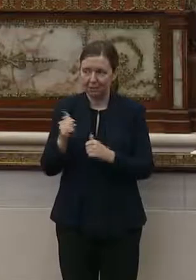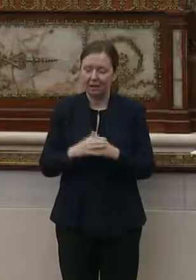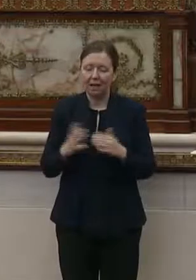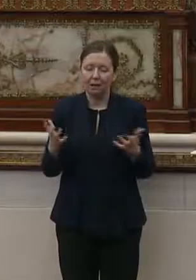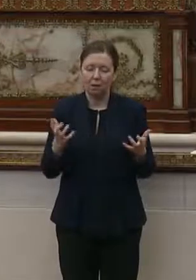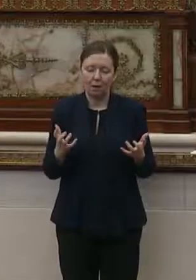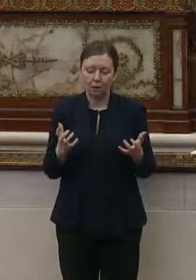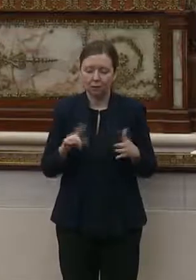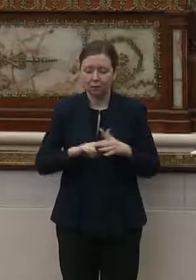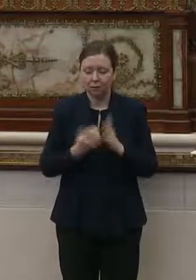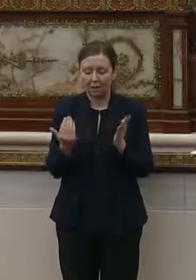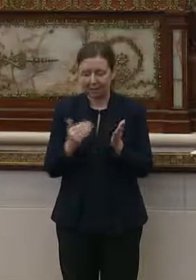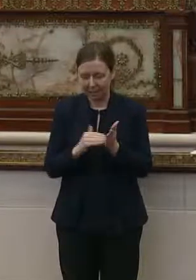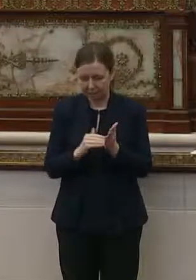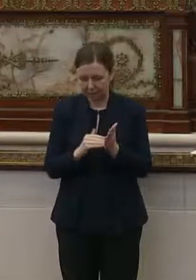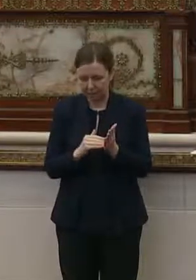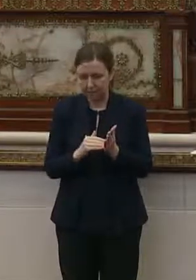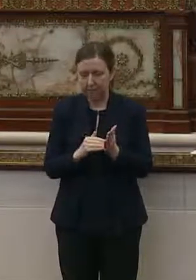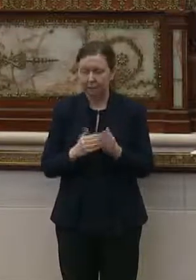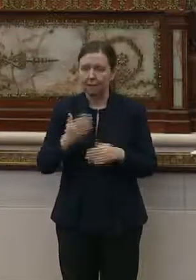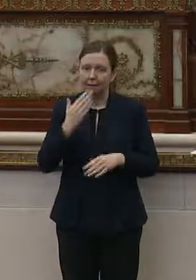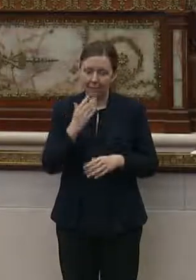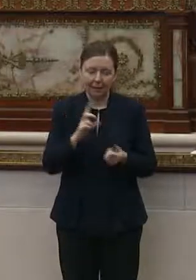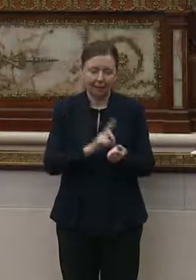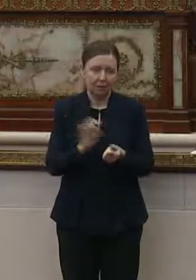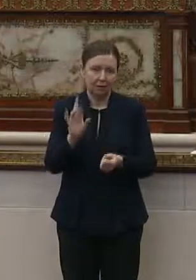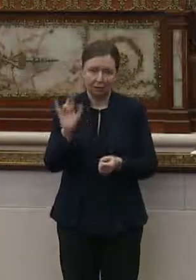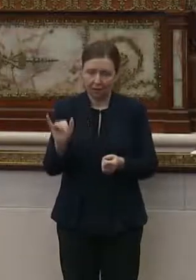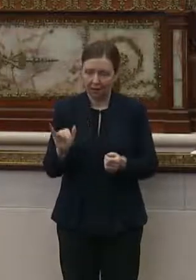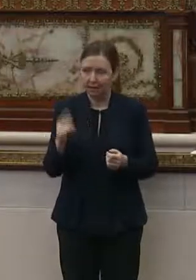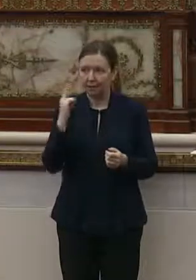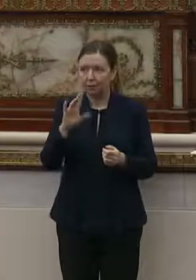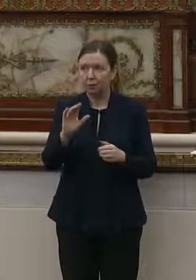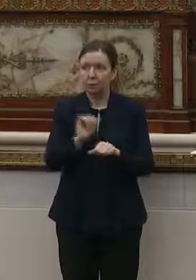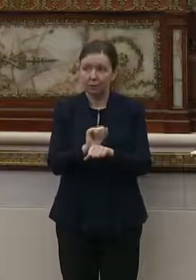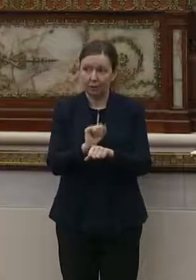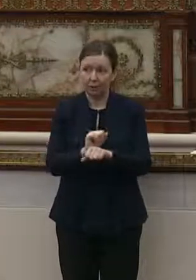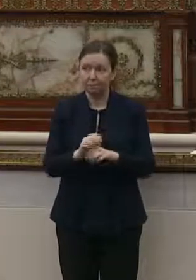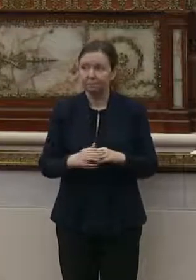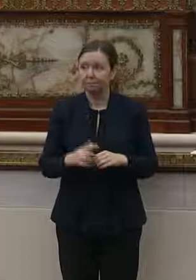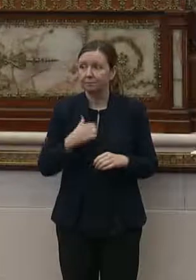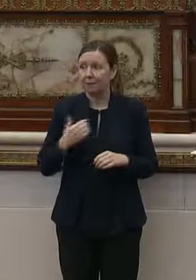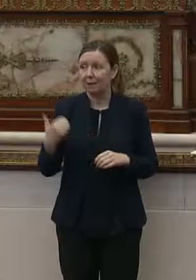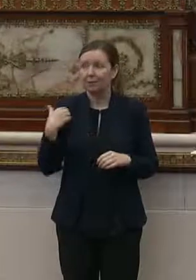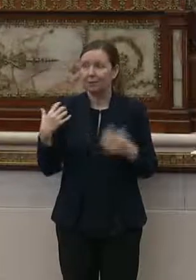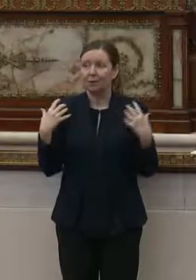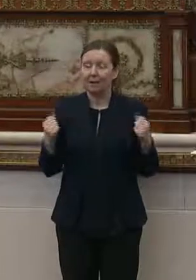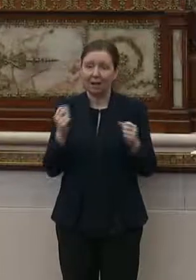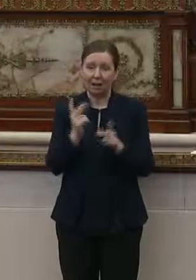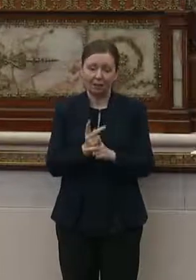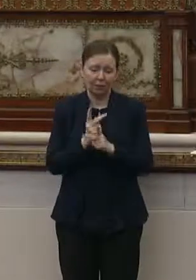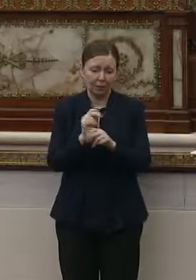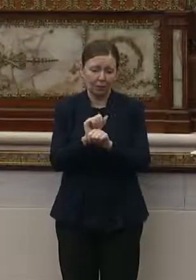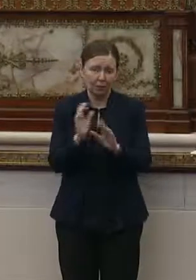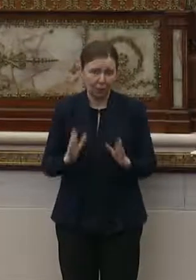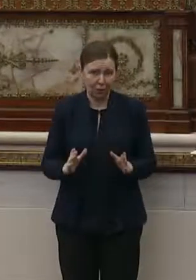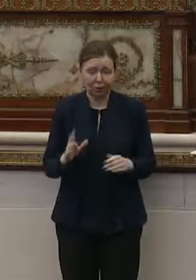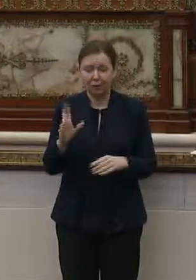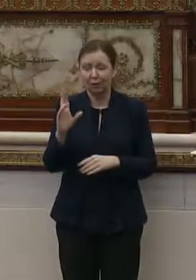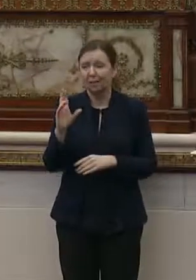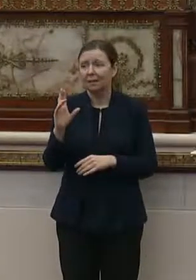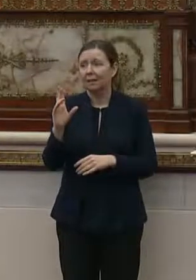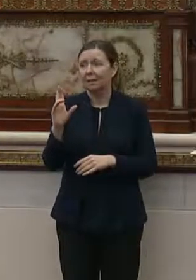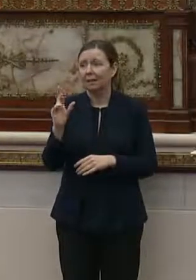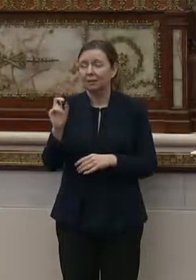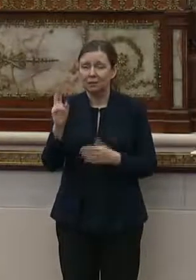wanted to start again by thanking Dr. Farley for your work. I'm a former healthcare worker, a former unit secretary,